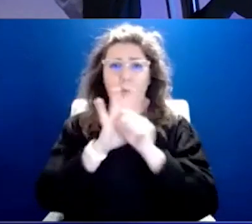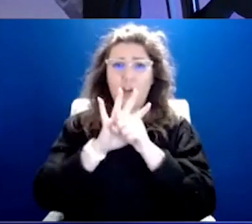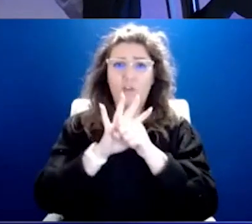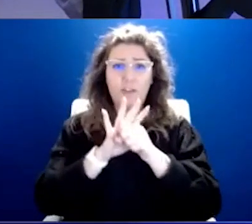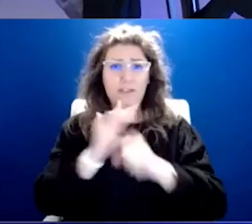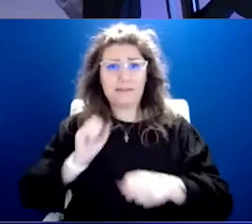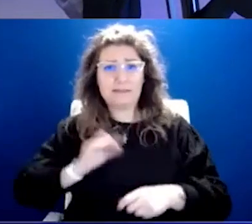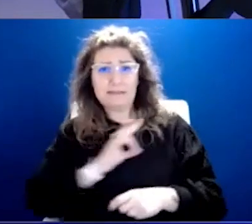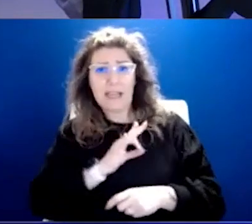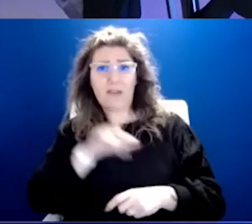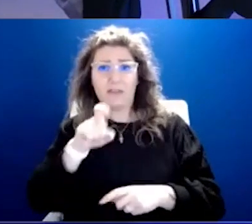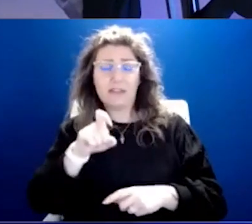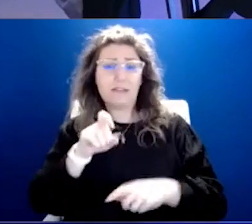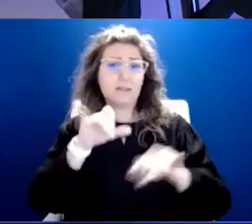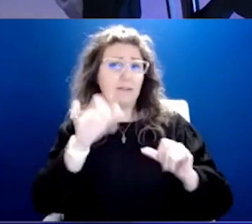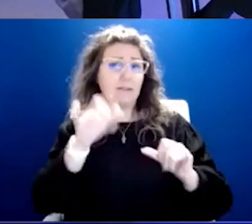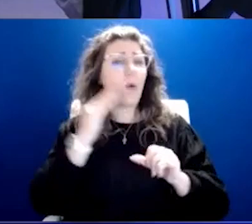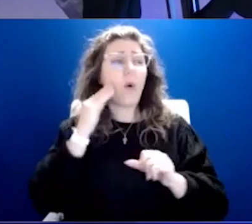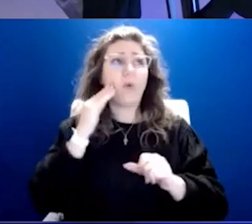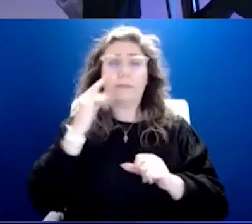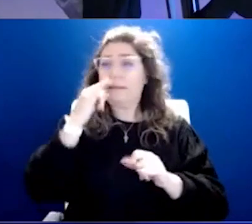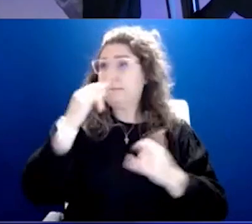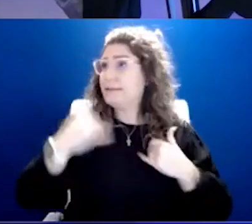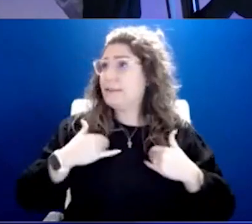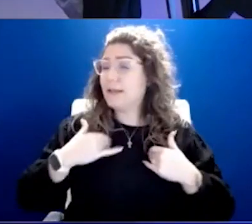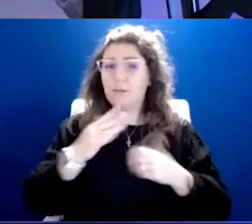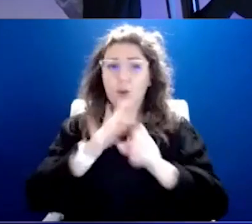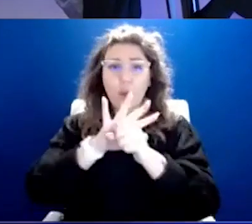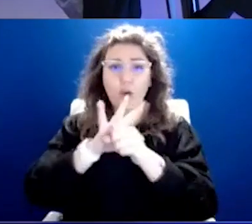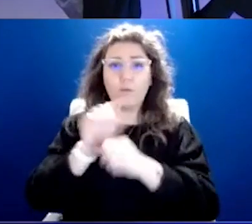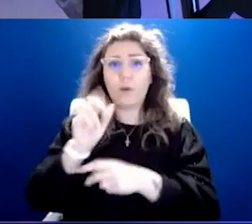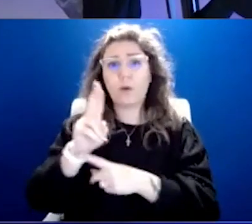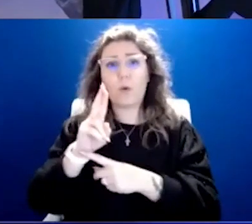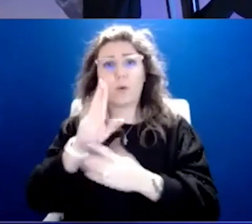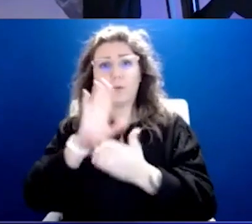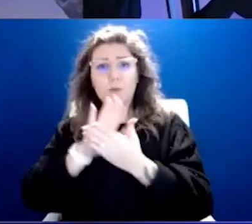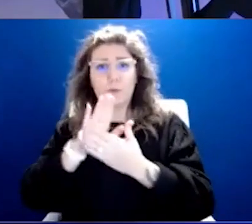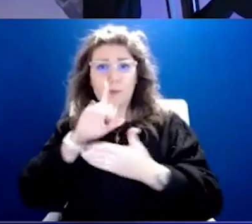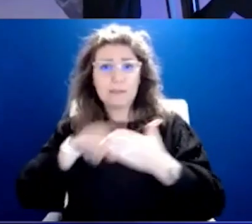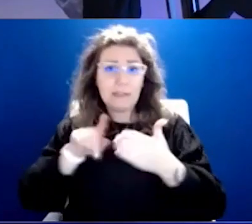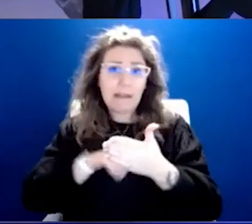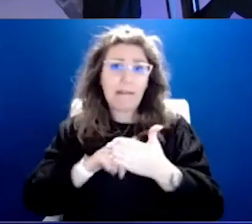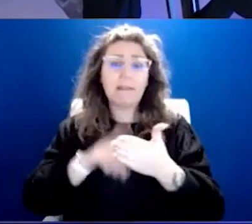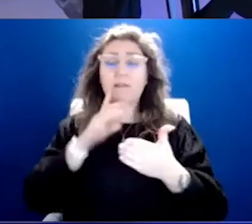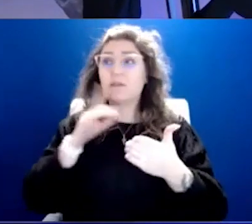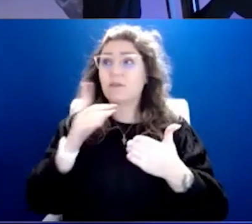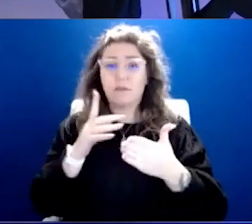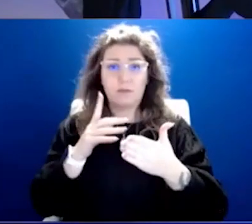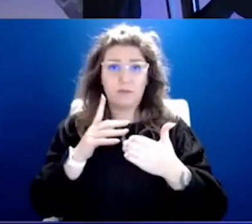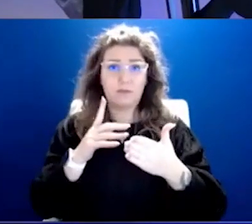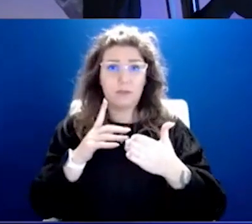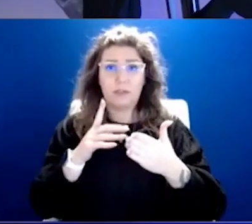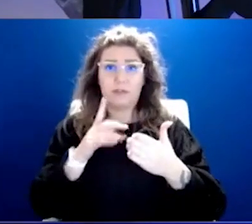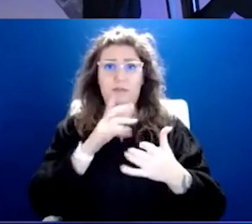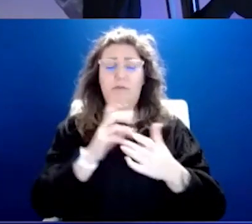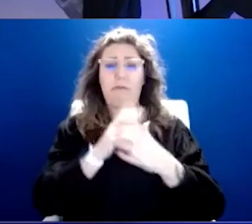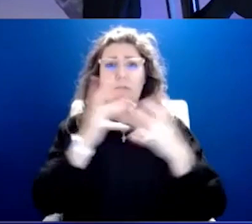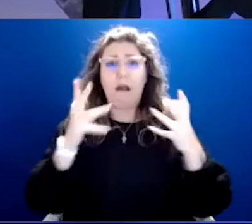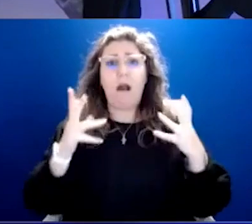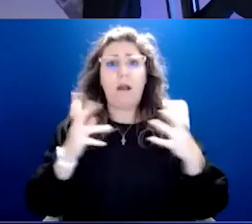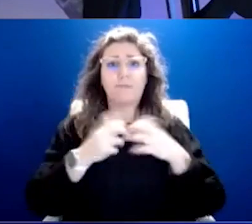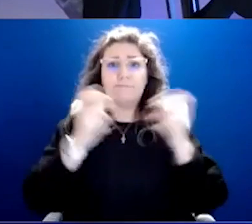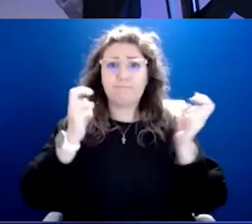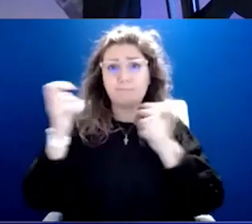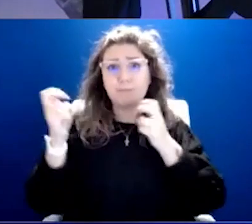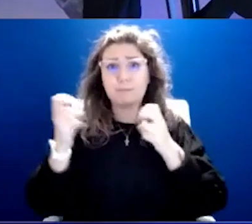to stay home with kids who are sick with COVID or kids who have schools that are canceled. I mean, it's just a very compound problem. Dr. Greiner?